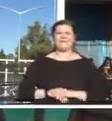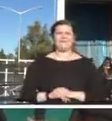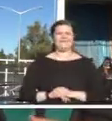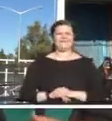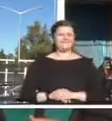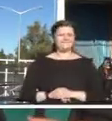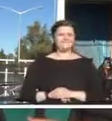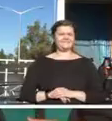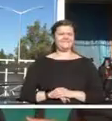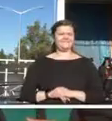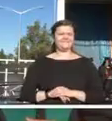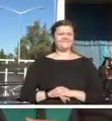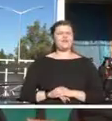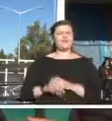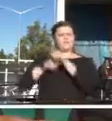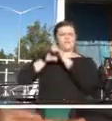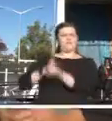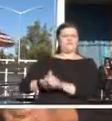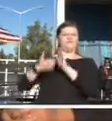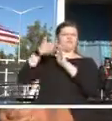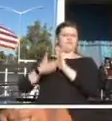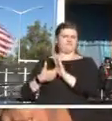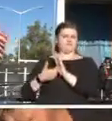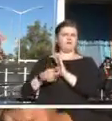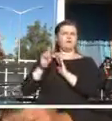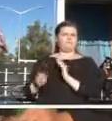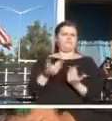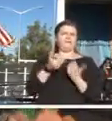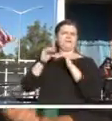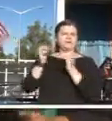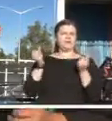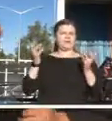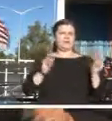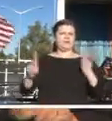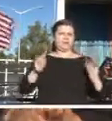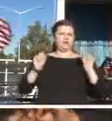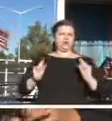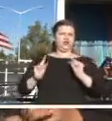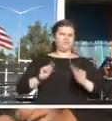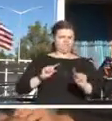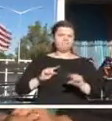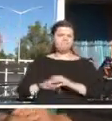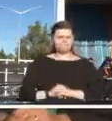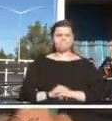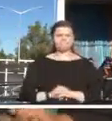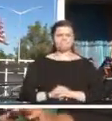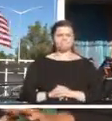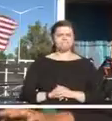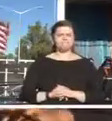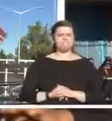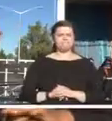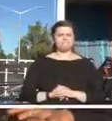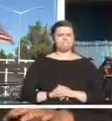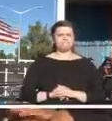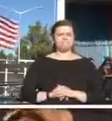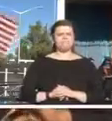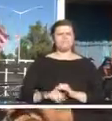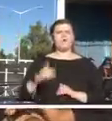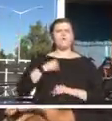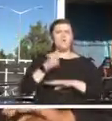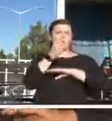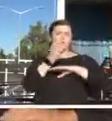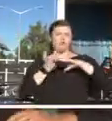In order to stay within guidelines, we had to limit the number of participants. We have about a third of